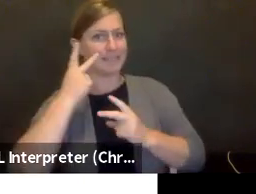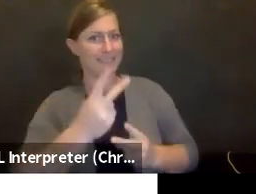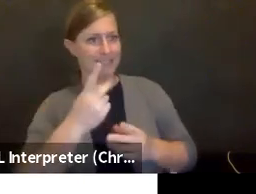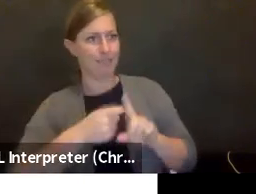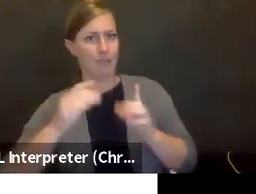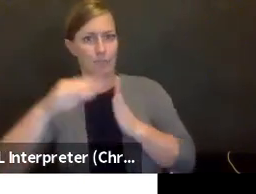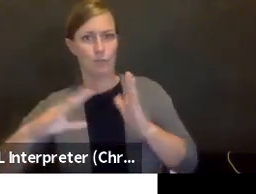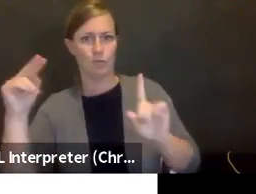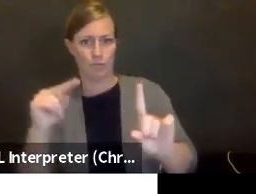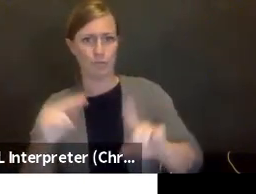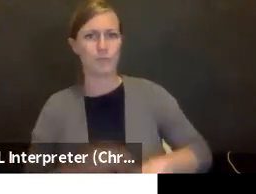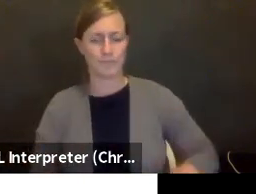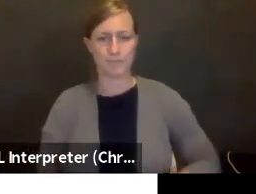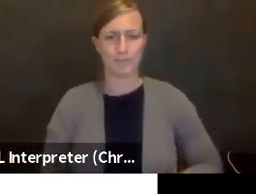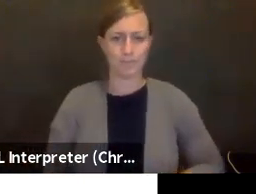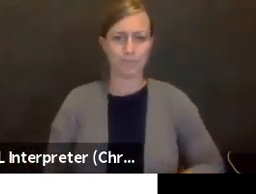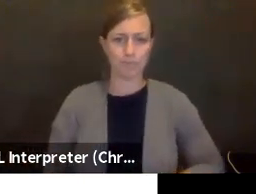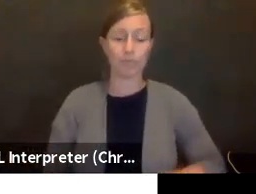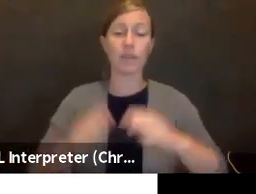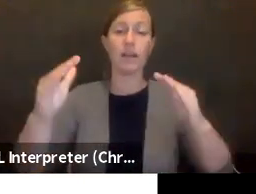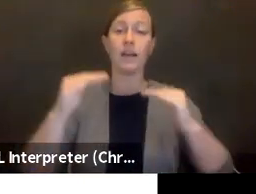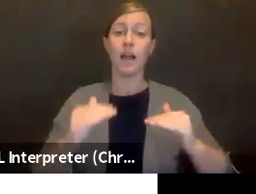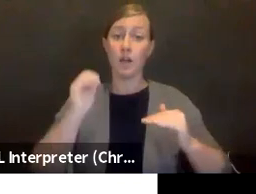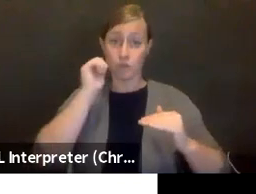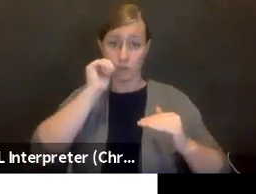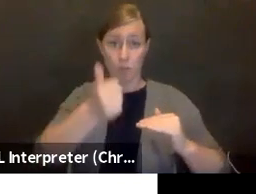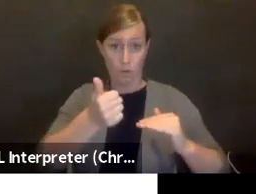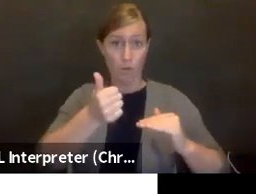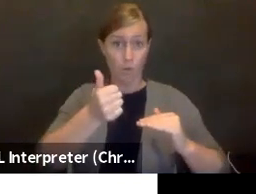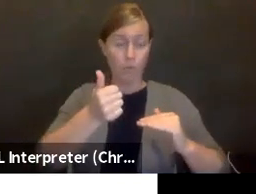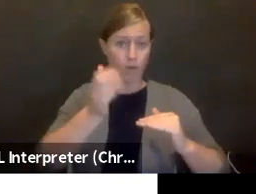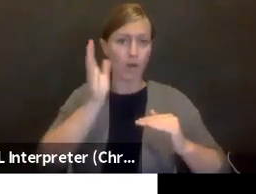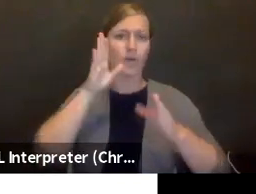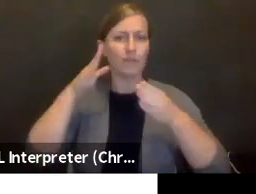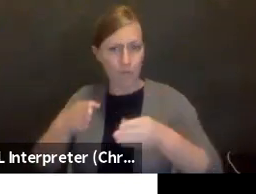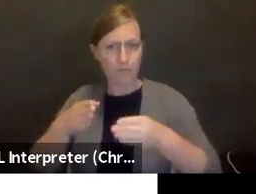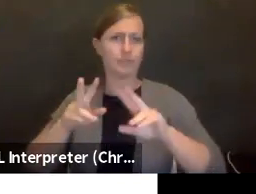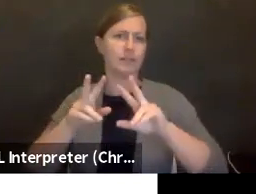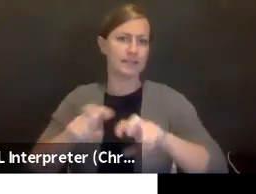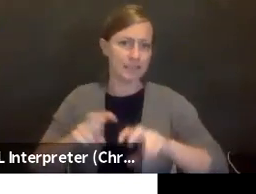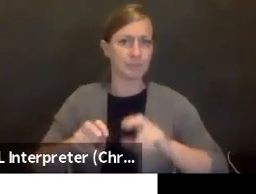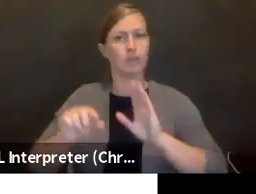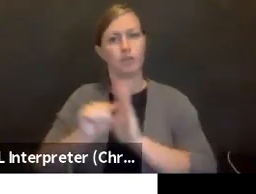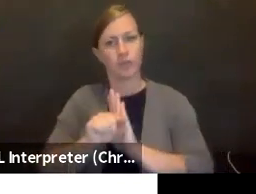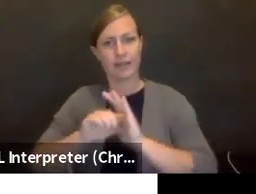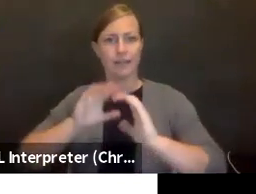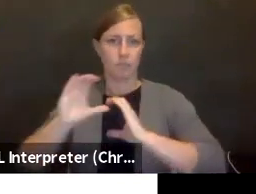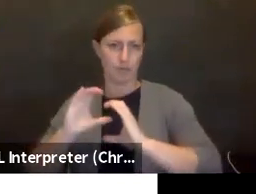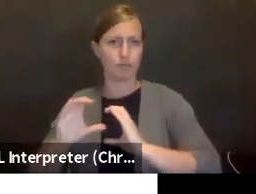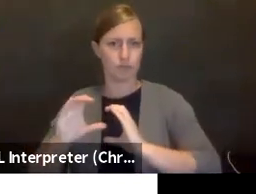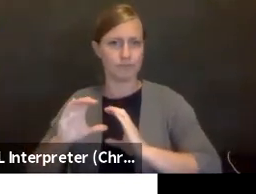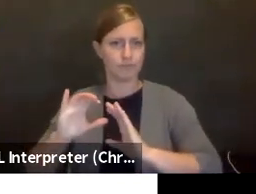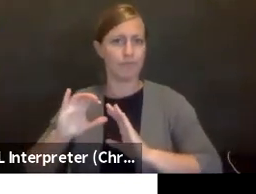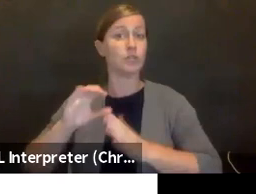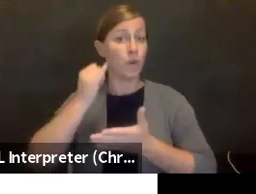their journal. Tomorrow, we will focus on grading, assessment, communication. So if